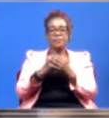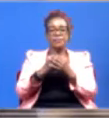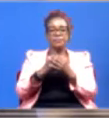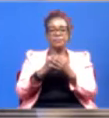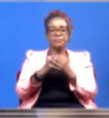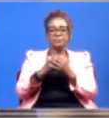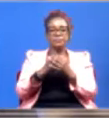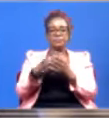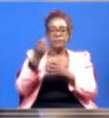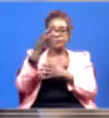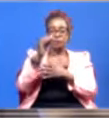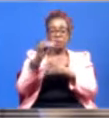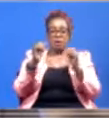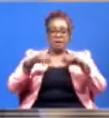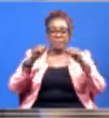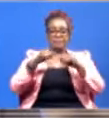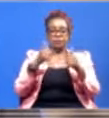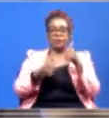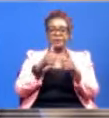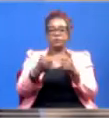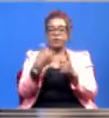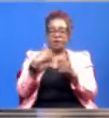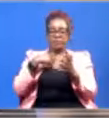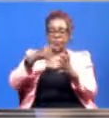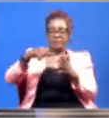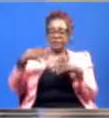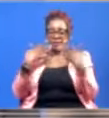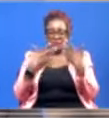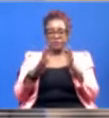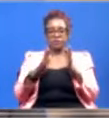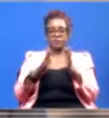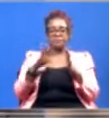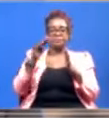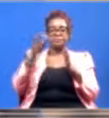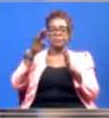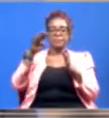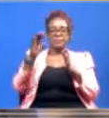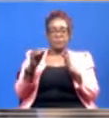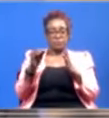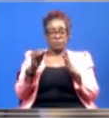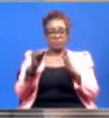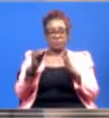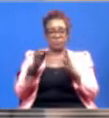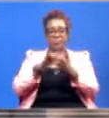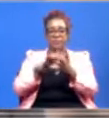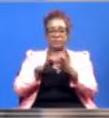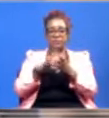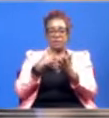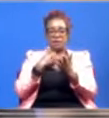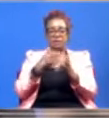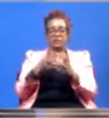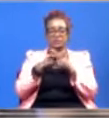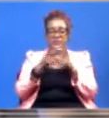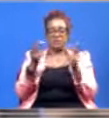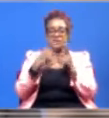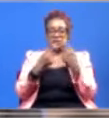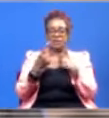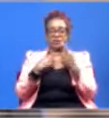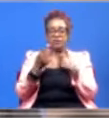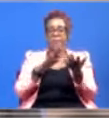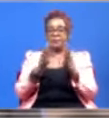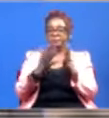So the agreement that we have and that we just signed is a memorandum of understanding that sets off discussions